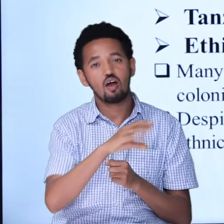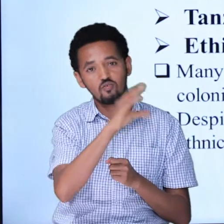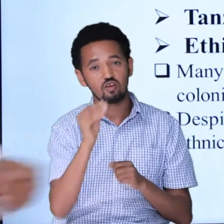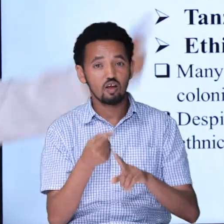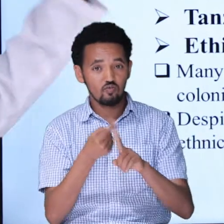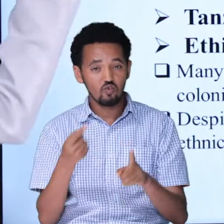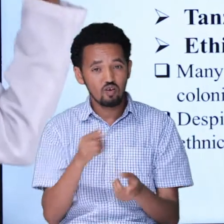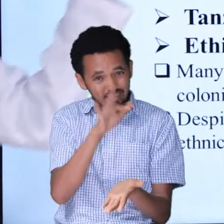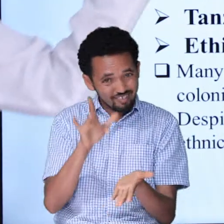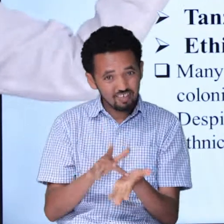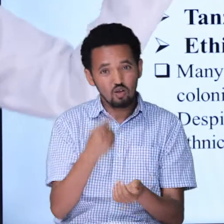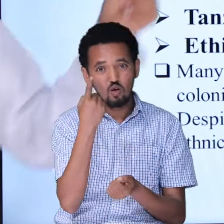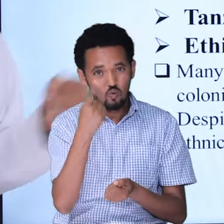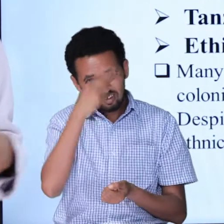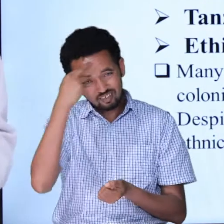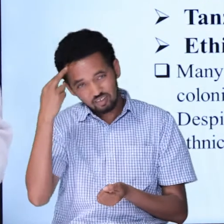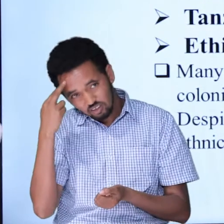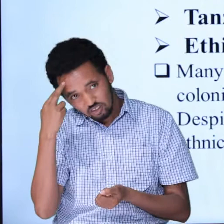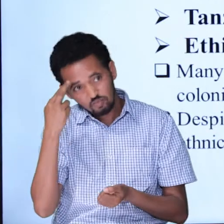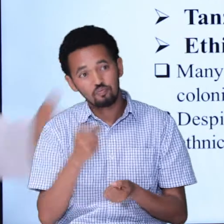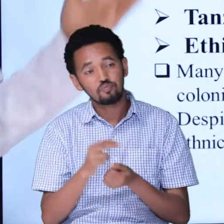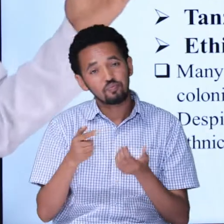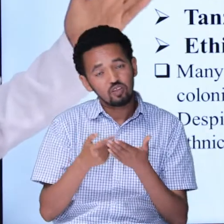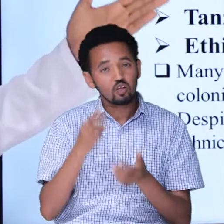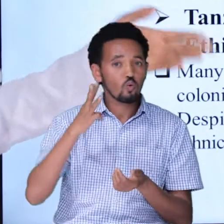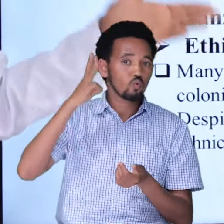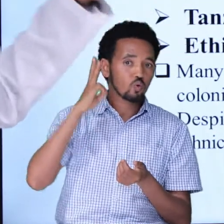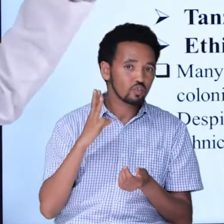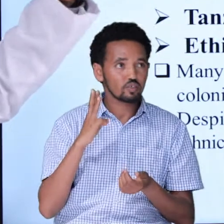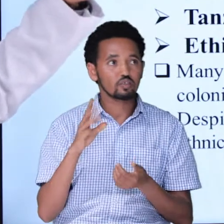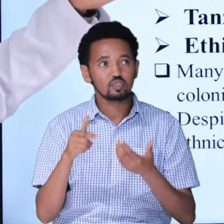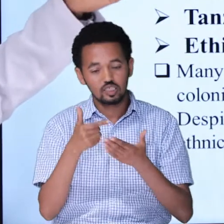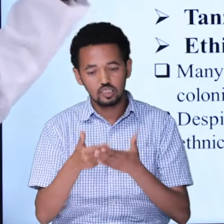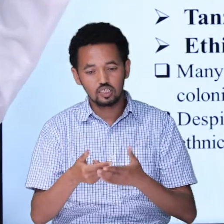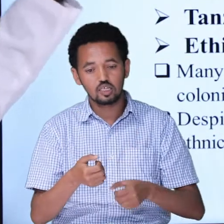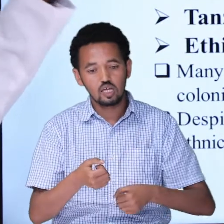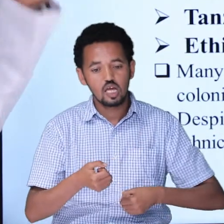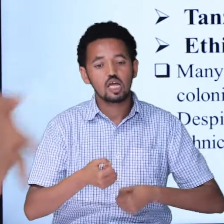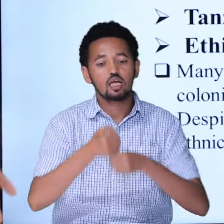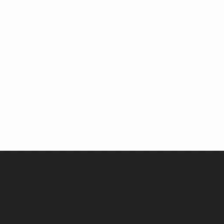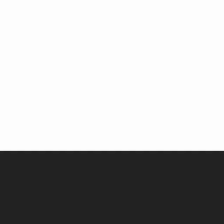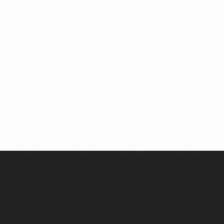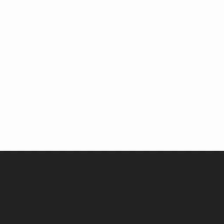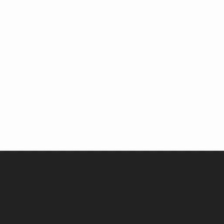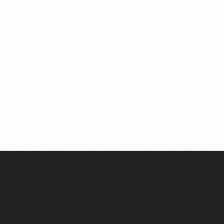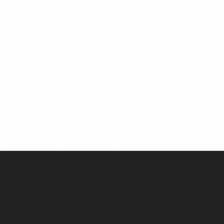African state. One of the results of colonialism was the creation, supposedly, of a nation state.